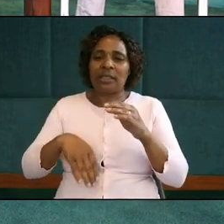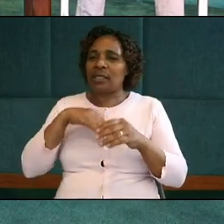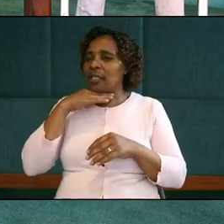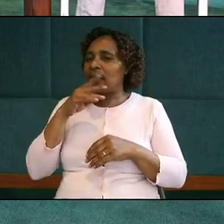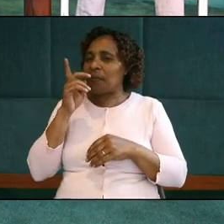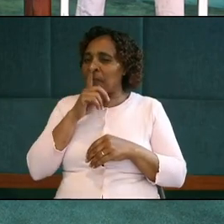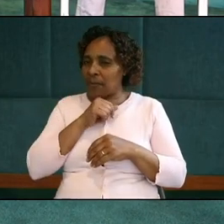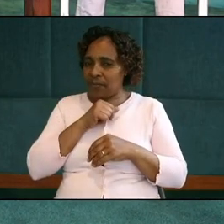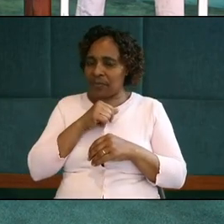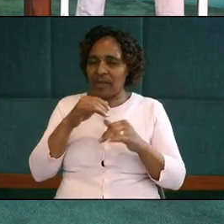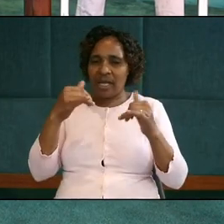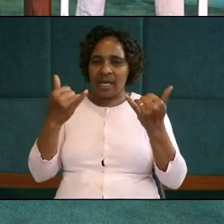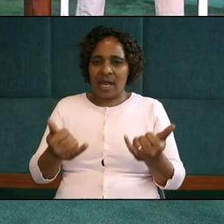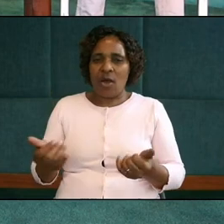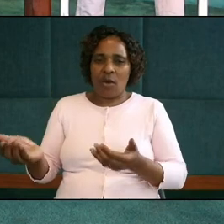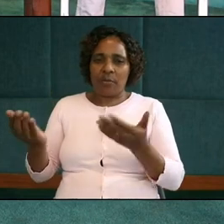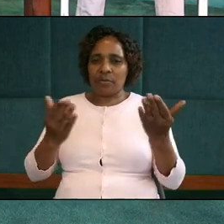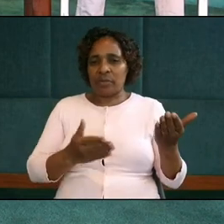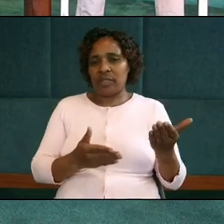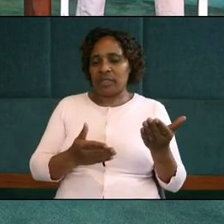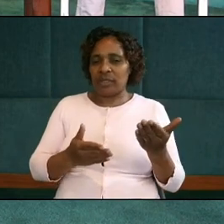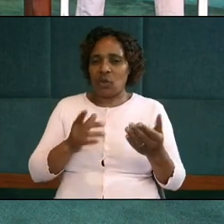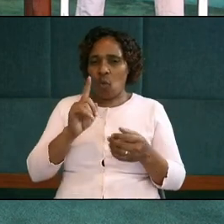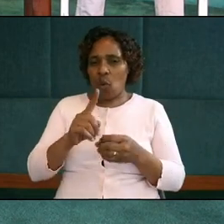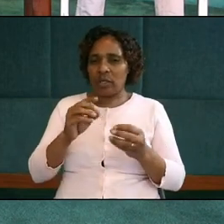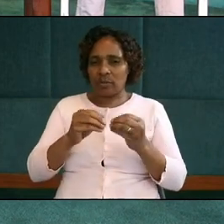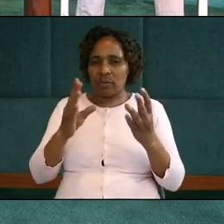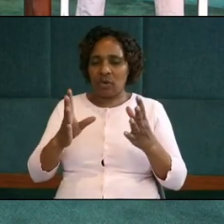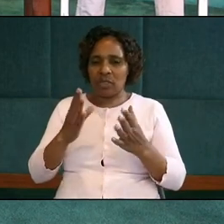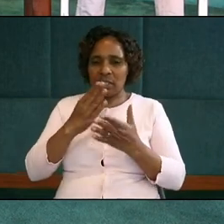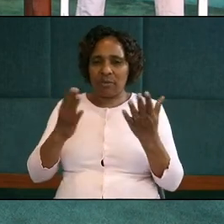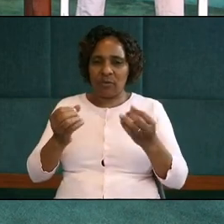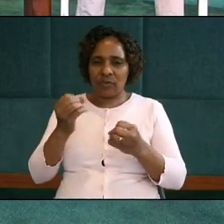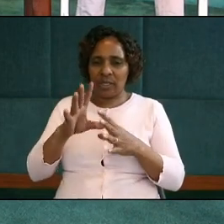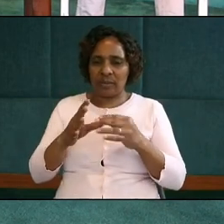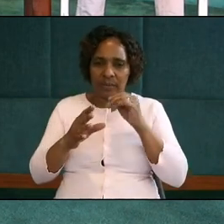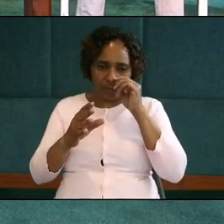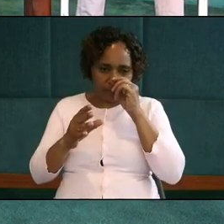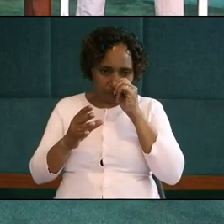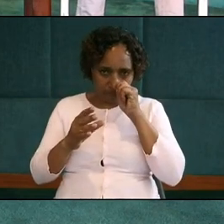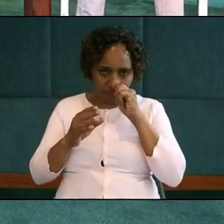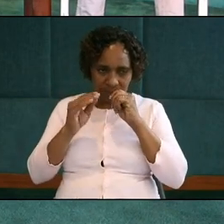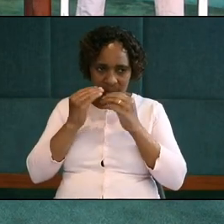So right now I just want to bring in Seth once again, just with some of the punchlines.